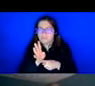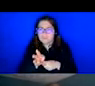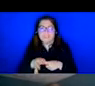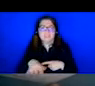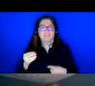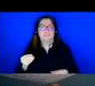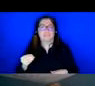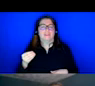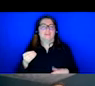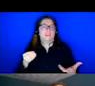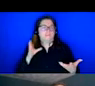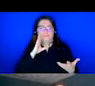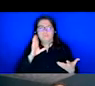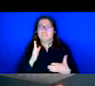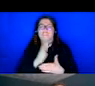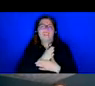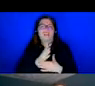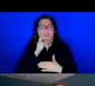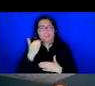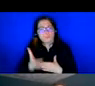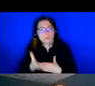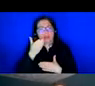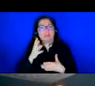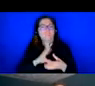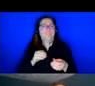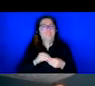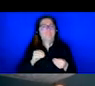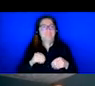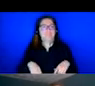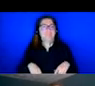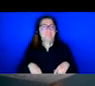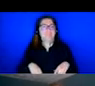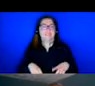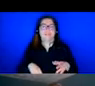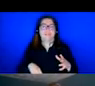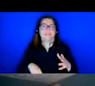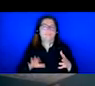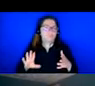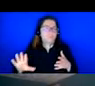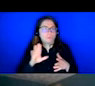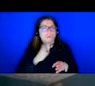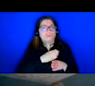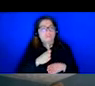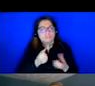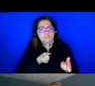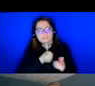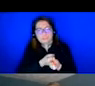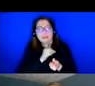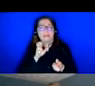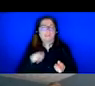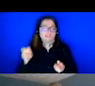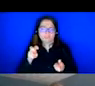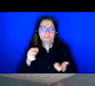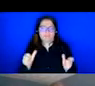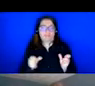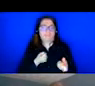just to share who you are and kind of build on that too, because part of your career support and journey is supporting each other. So kind of build on